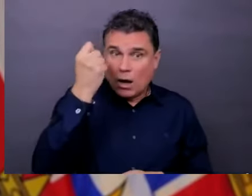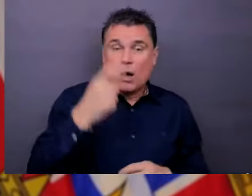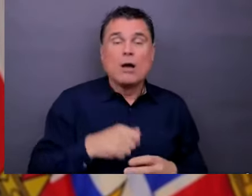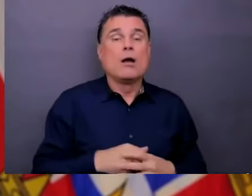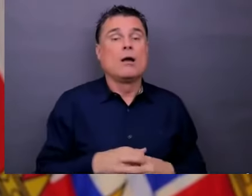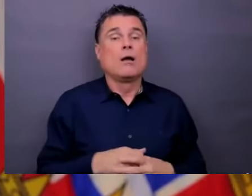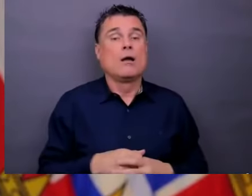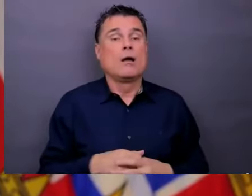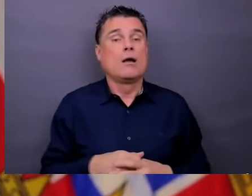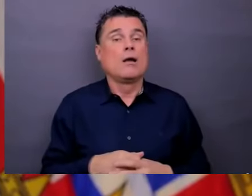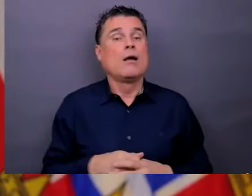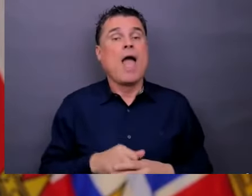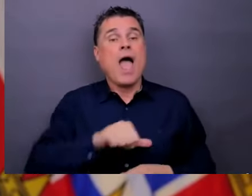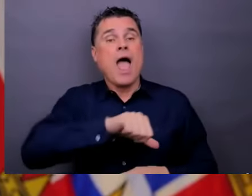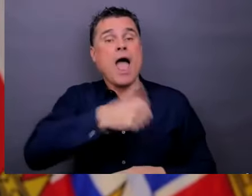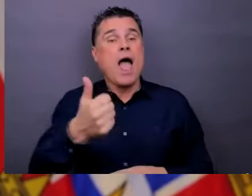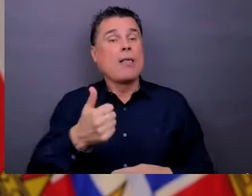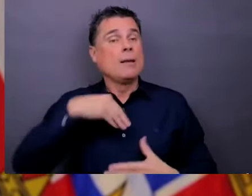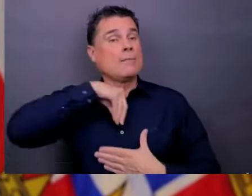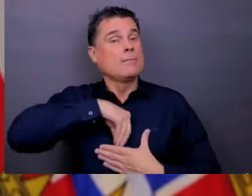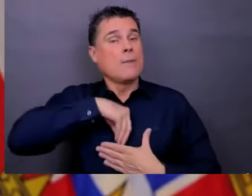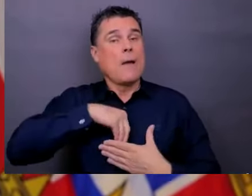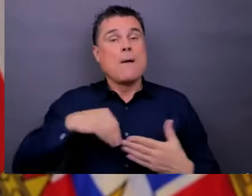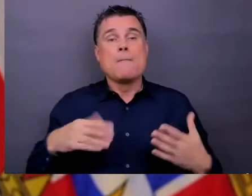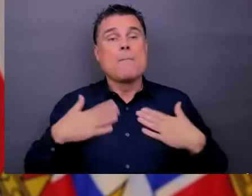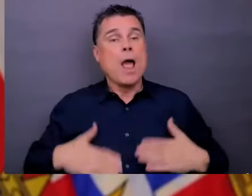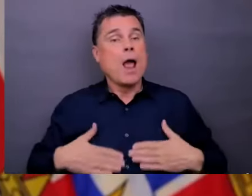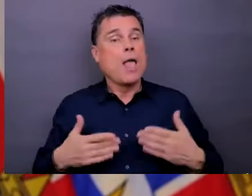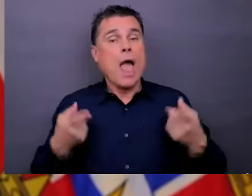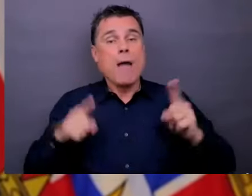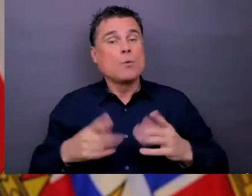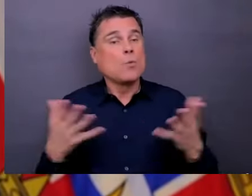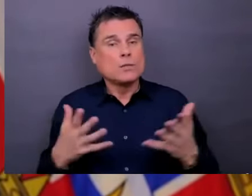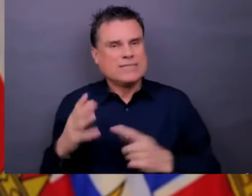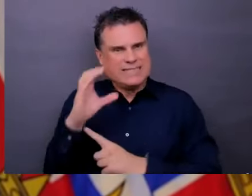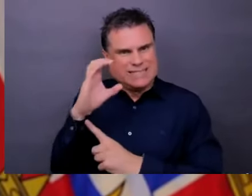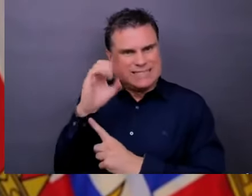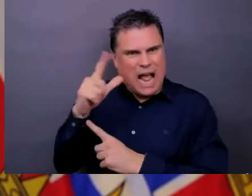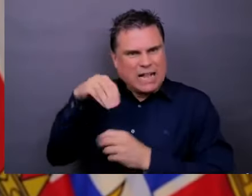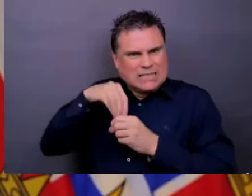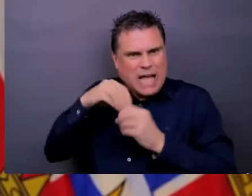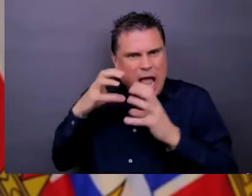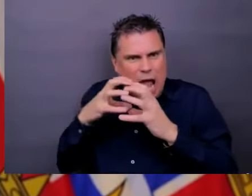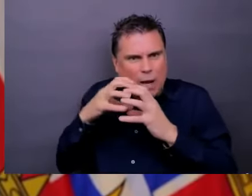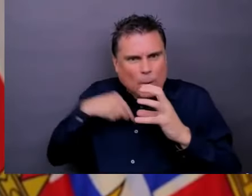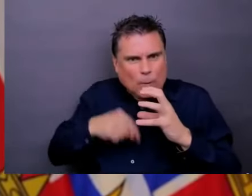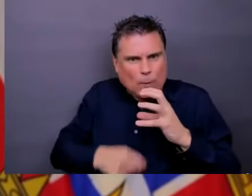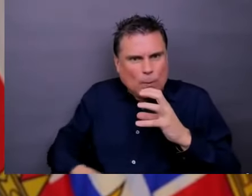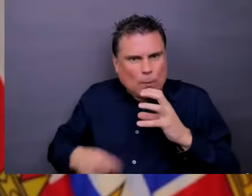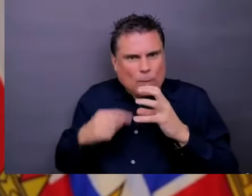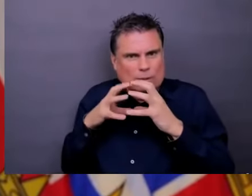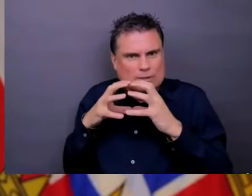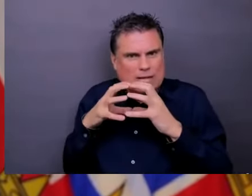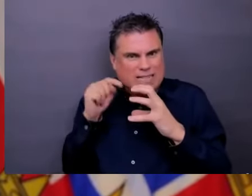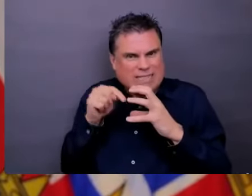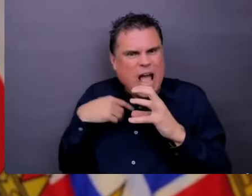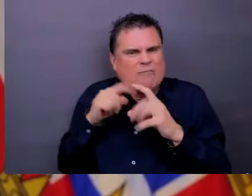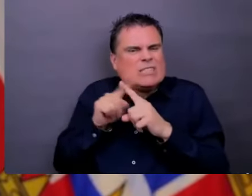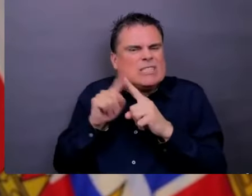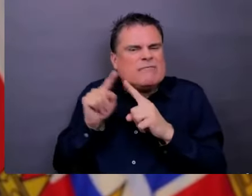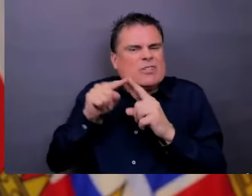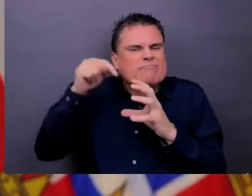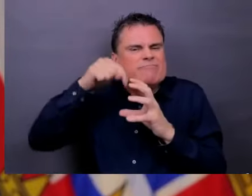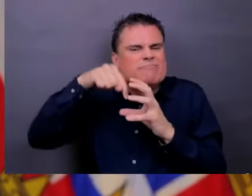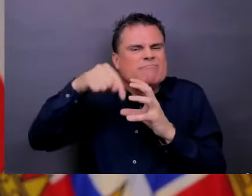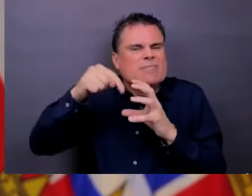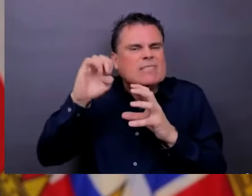immune system. So these are things that are cells that are in our blood, what are called B cells and T cells. And these